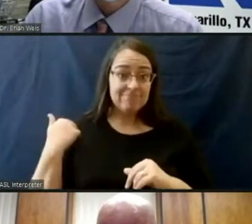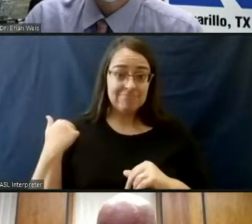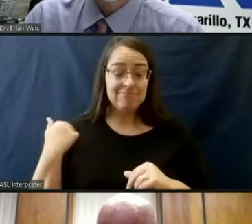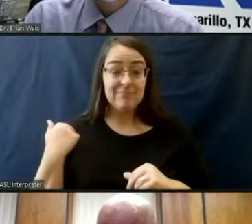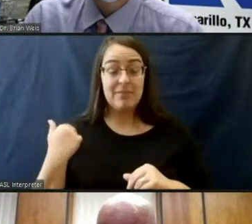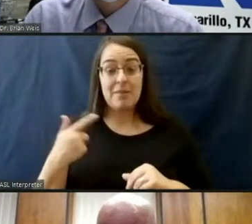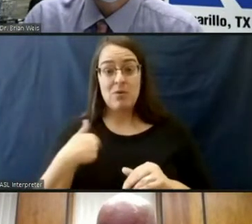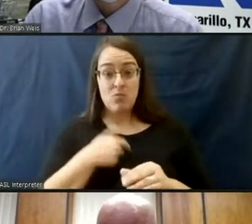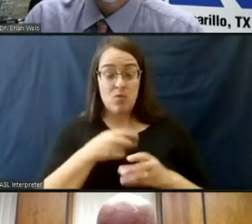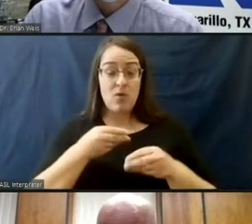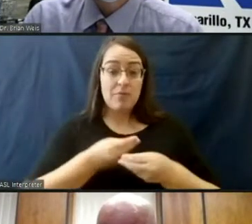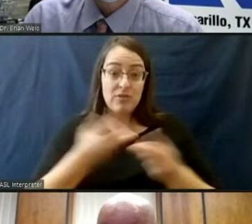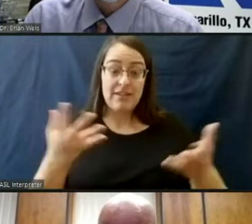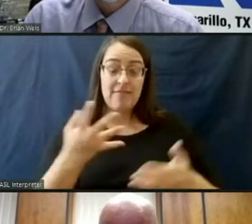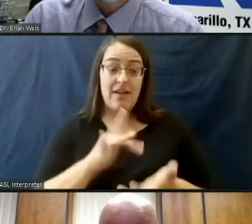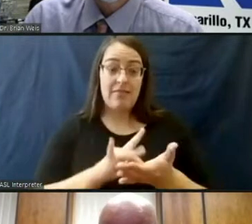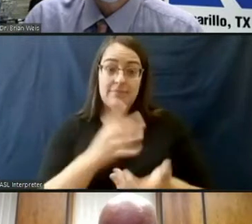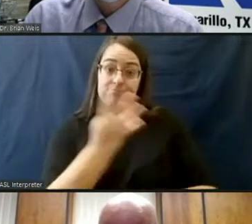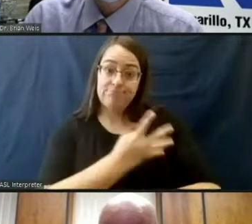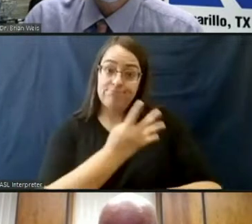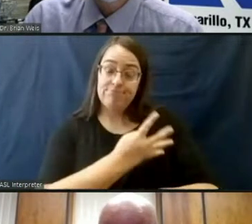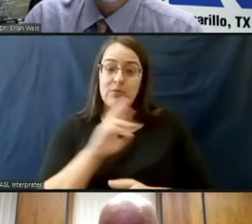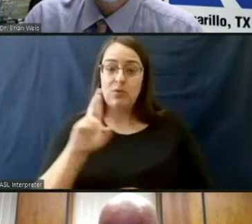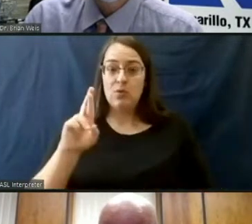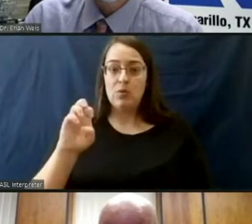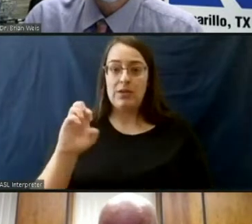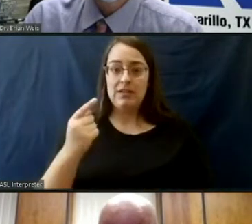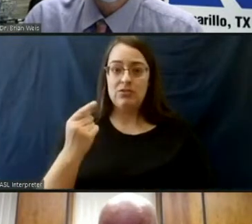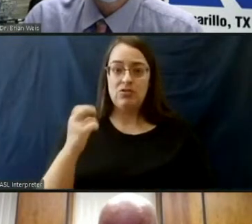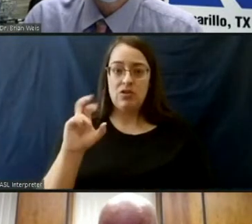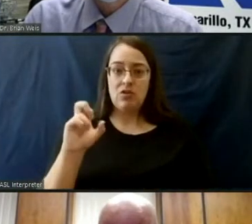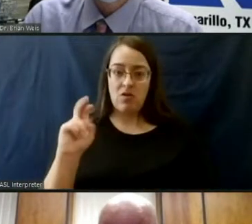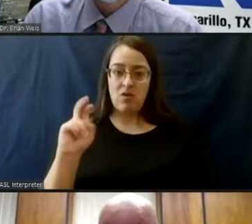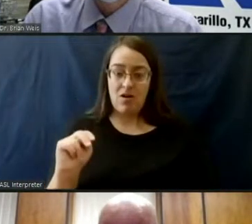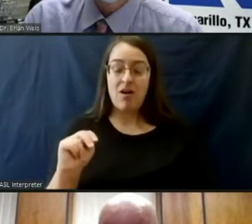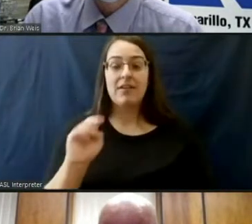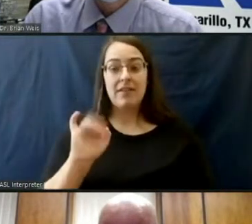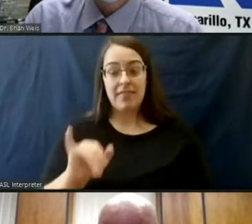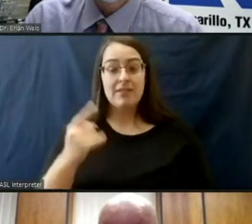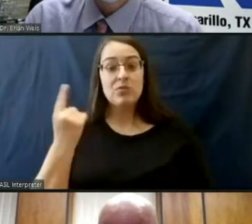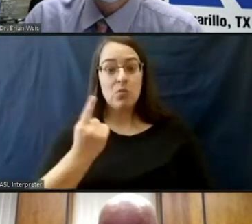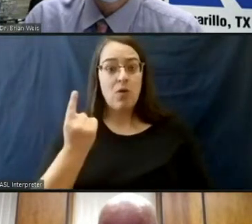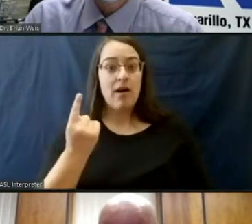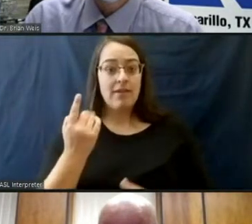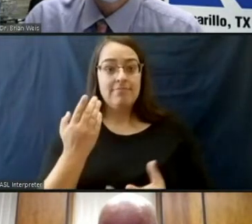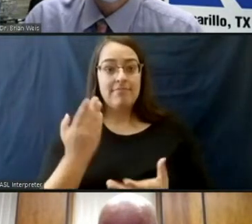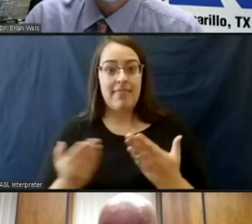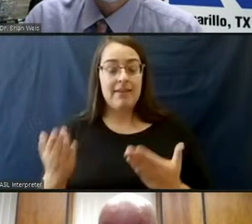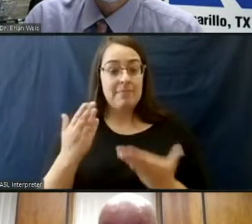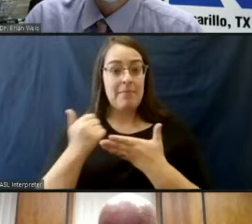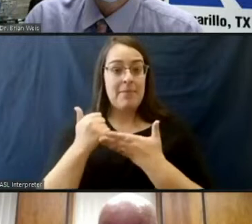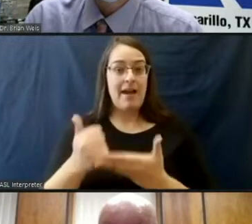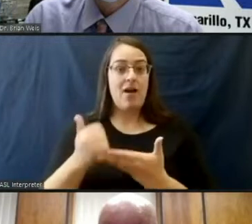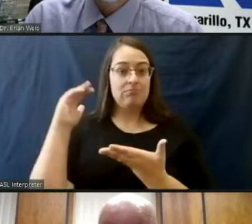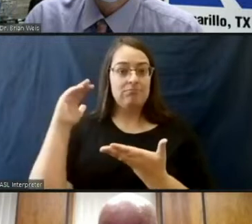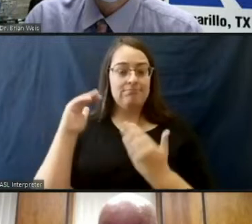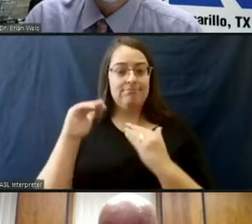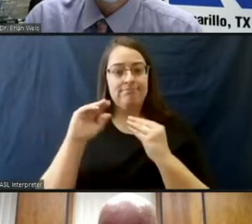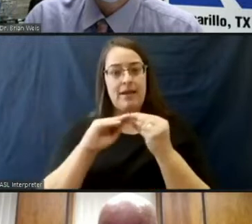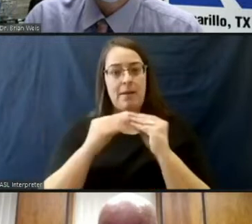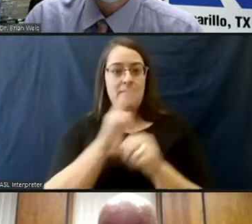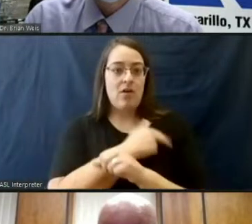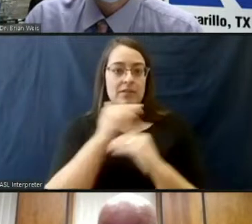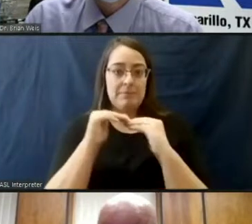year. So Regeneron is one issue. I think that folks who are vaccinated that are